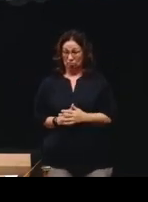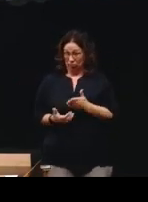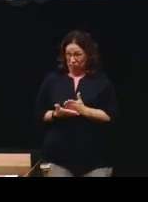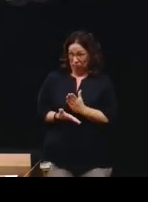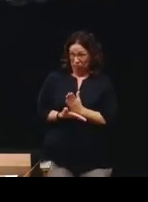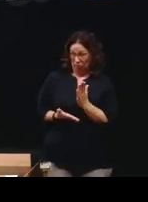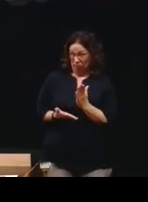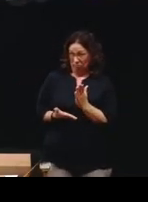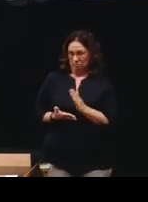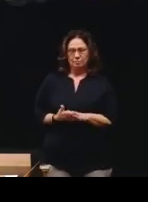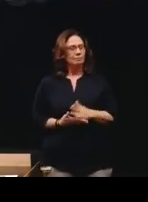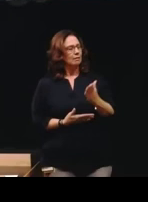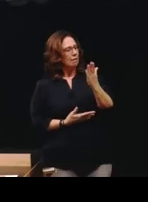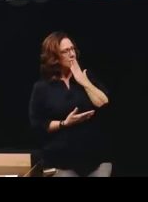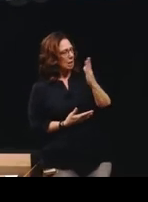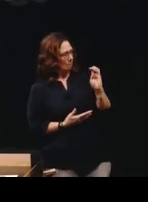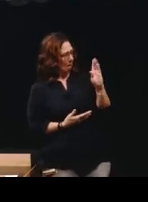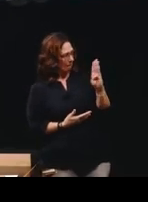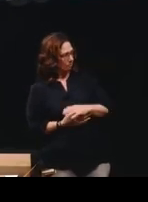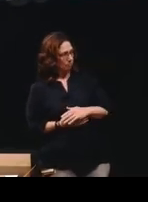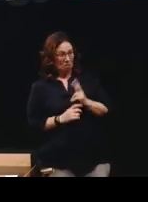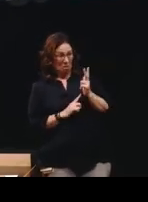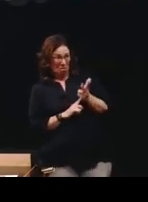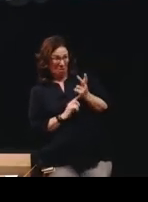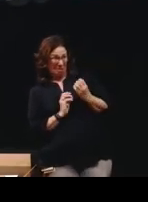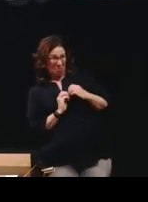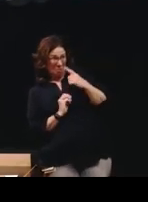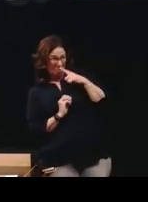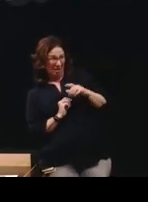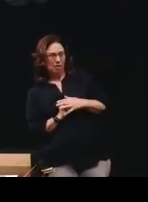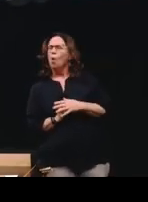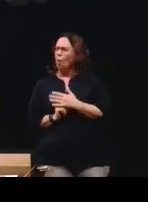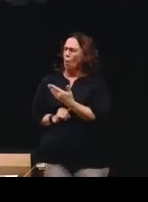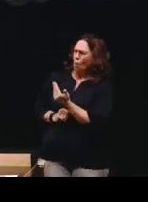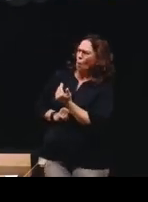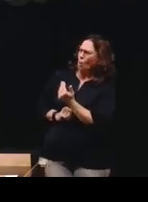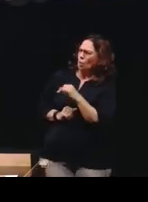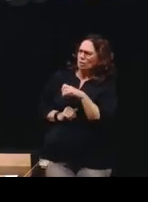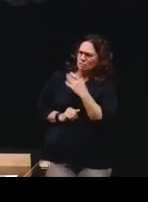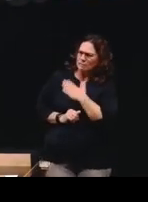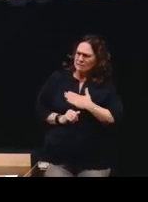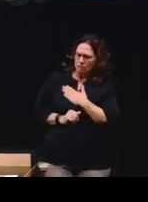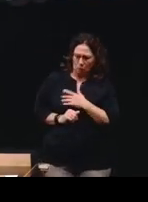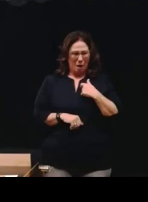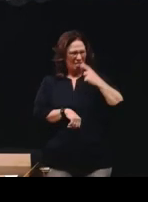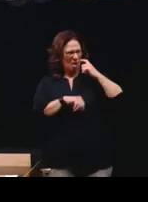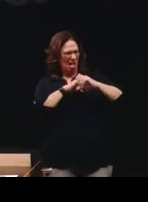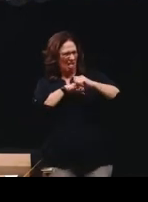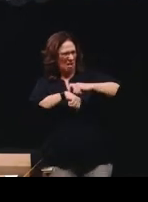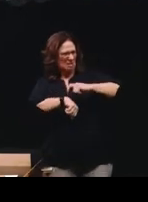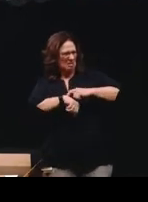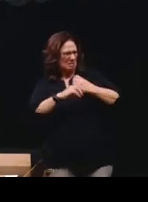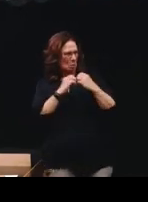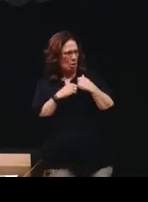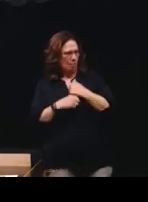okay. Thank you, Bob. Yep. Can I have 3 more minutes? Yep, absolutely. Absolutely. Okay, thank you. Sure I thought I had a little bit more time. My